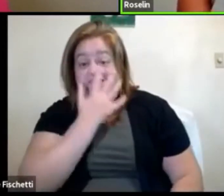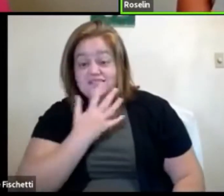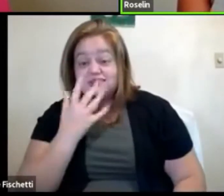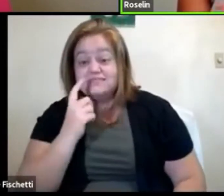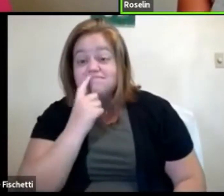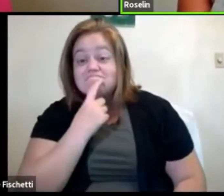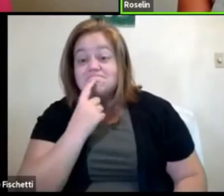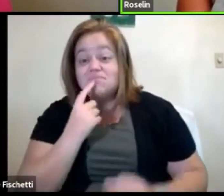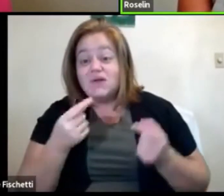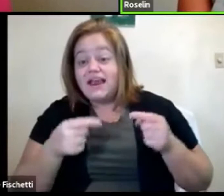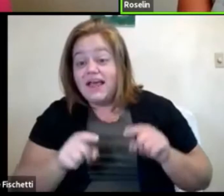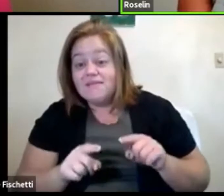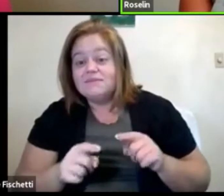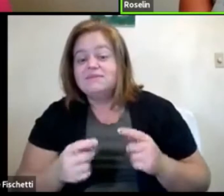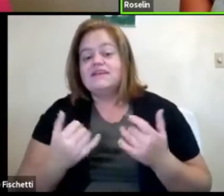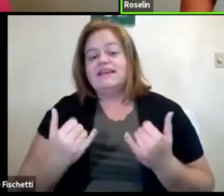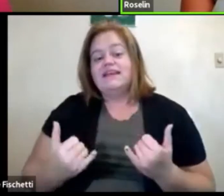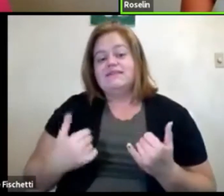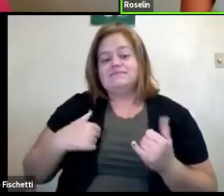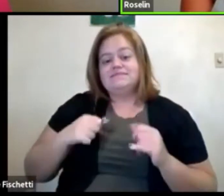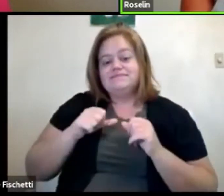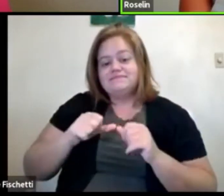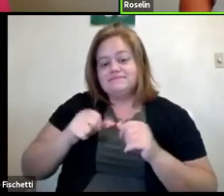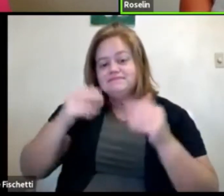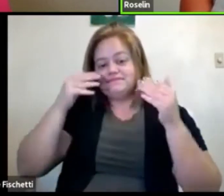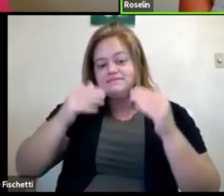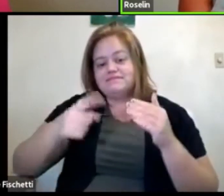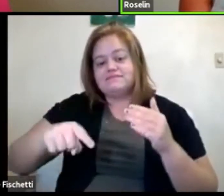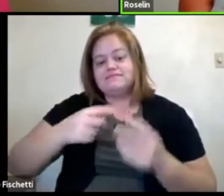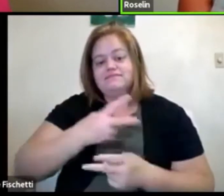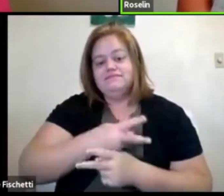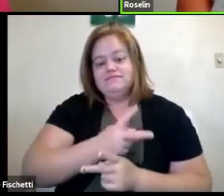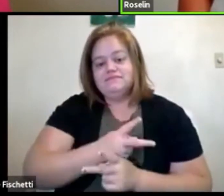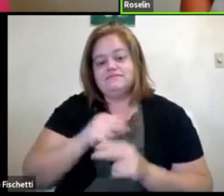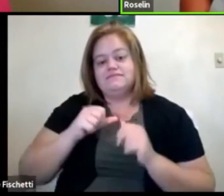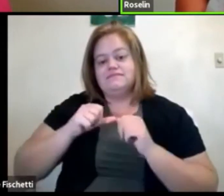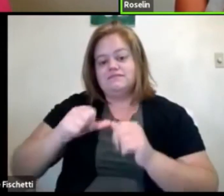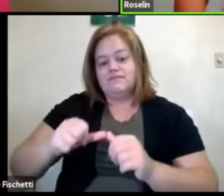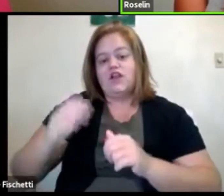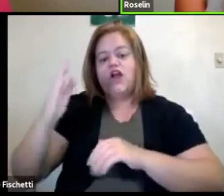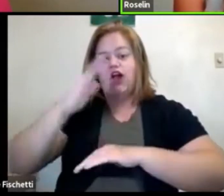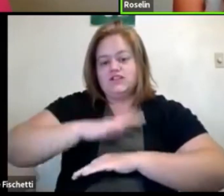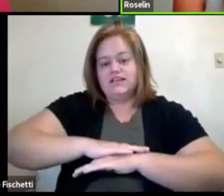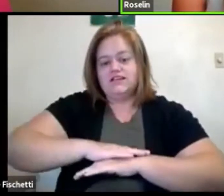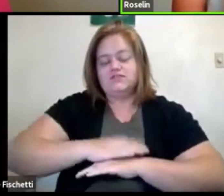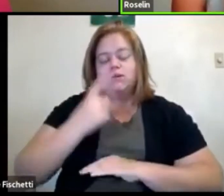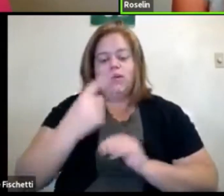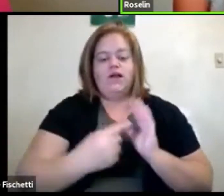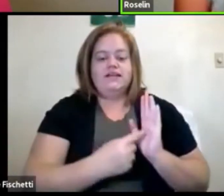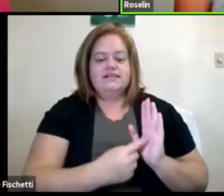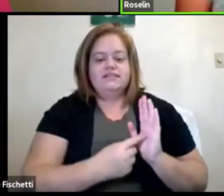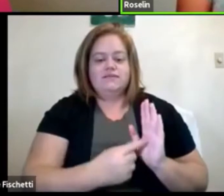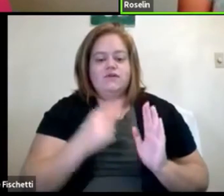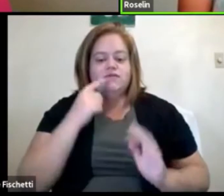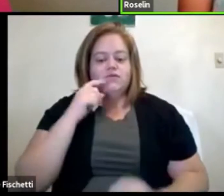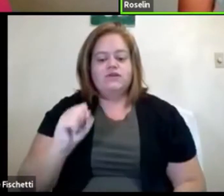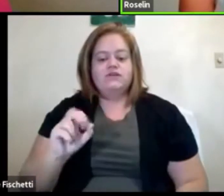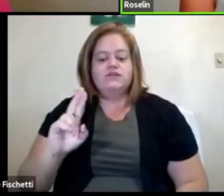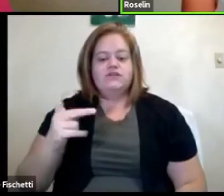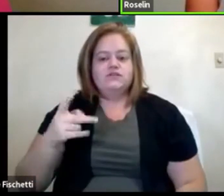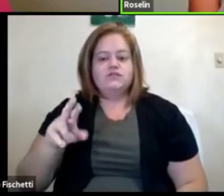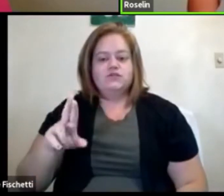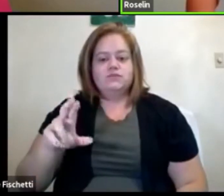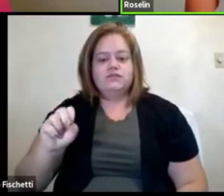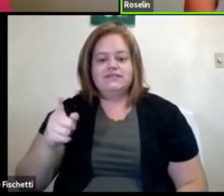making sure that those products work. That's what I've been doing. So that's, for example, what SuperStay Matte Ink is,